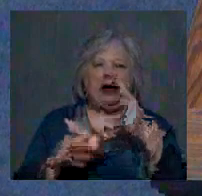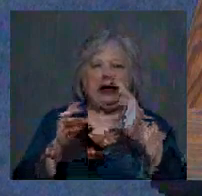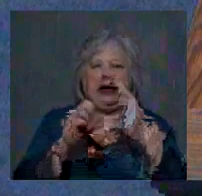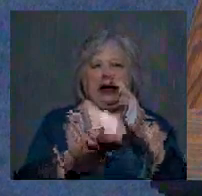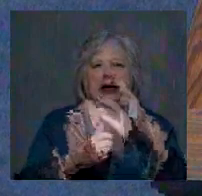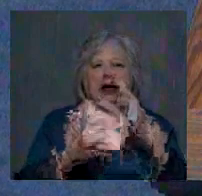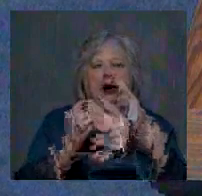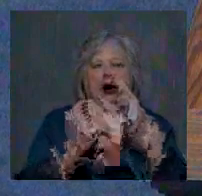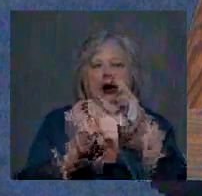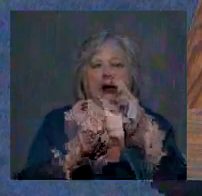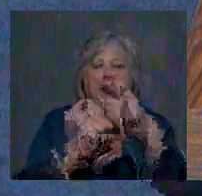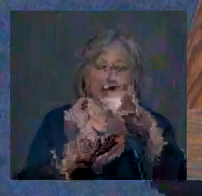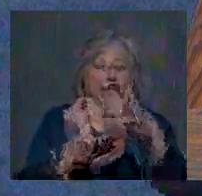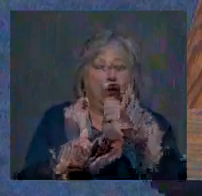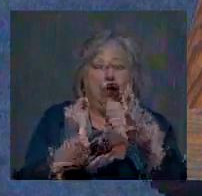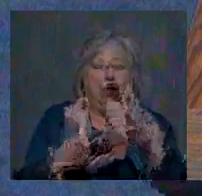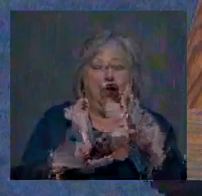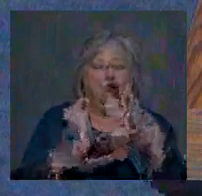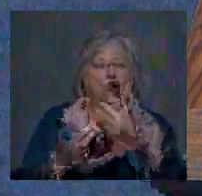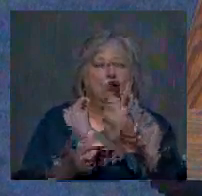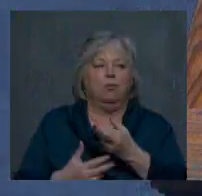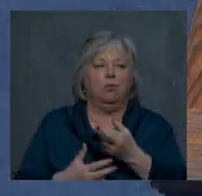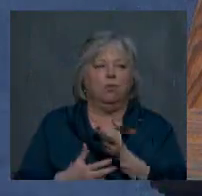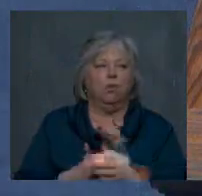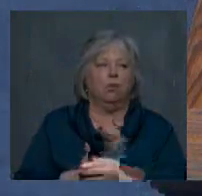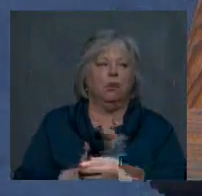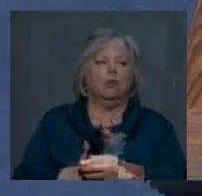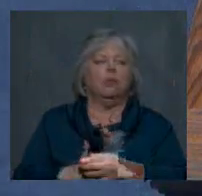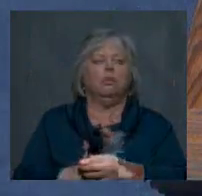but they don't have the resource. And our group